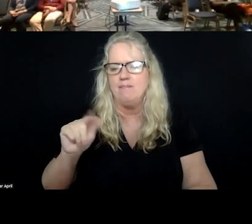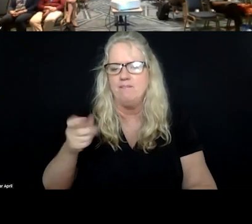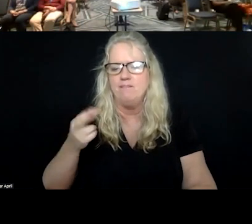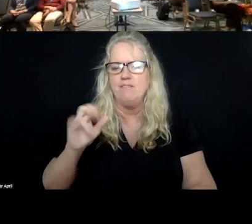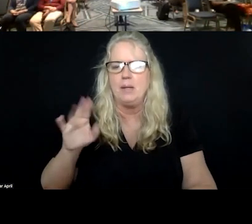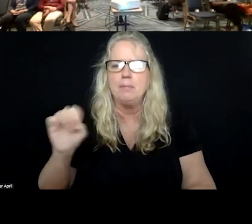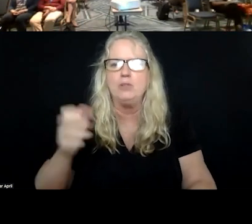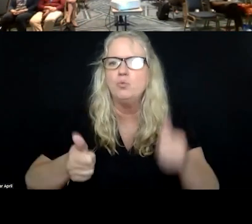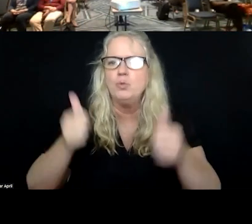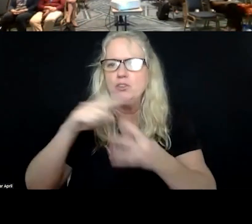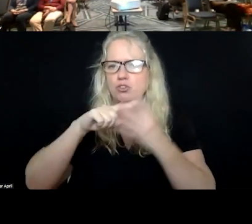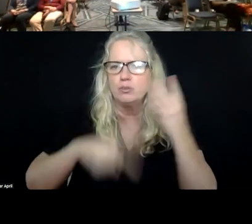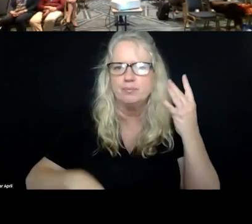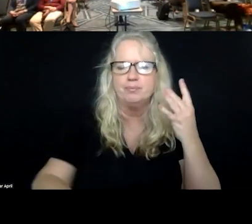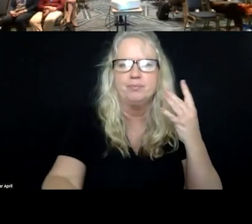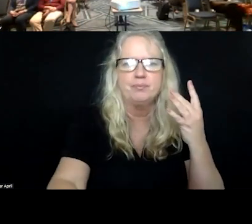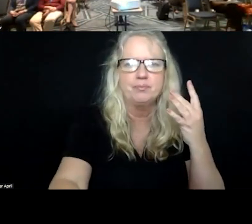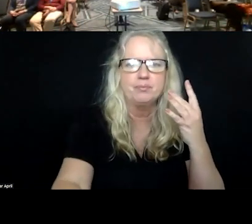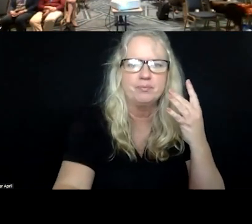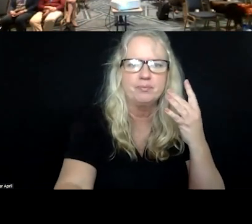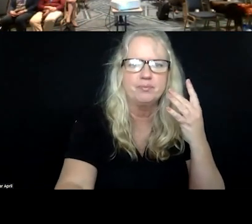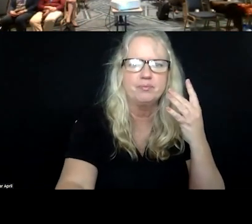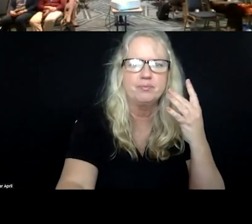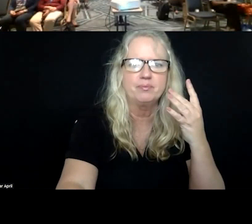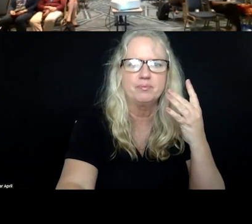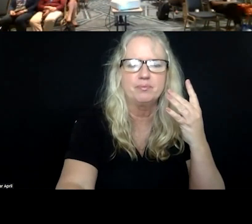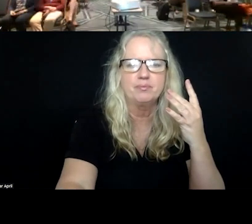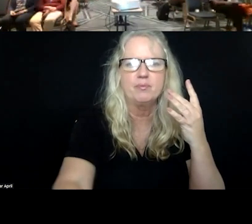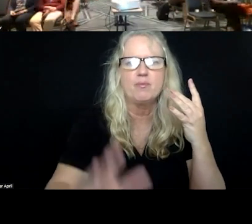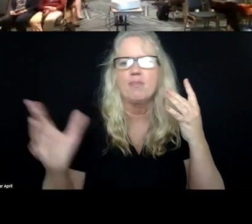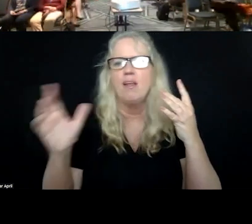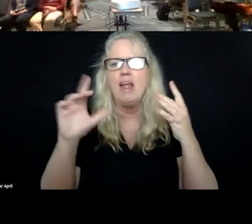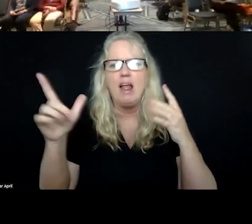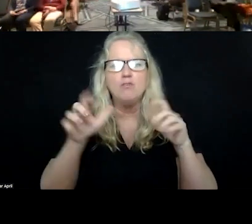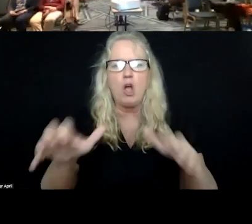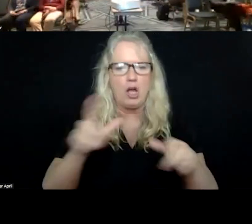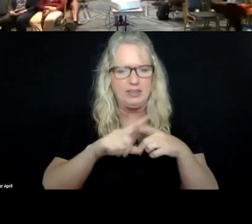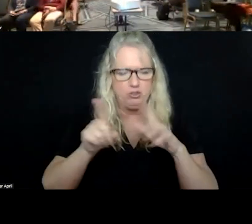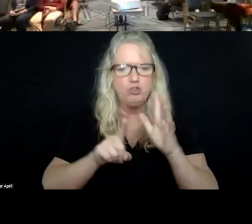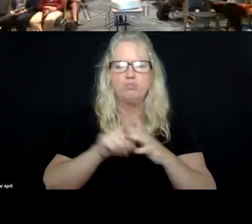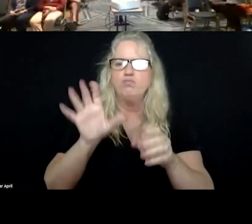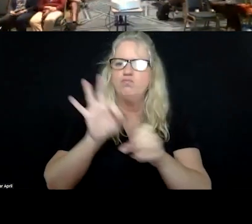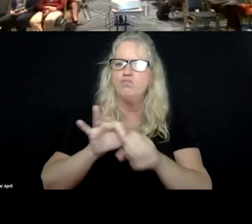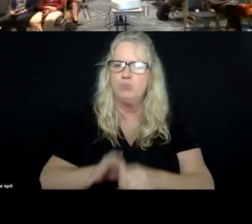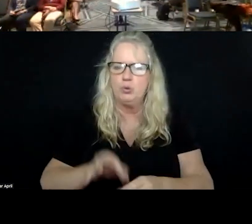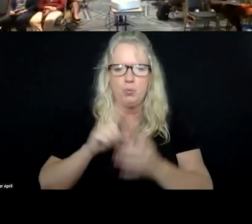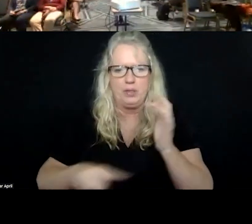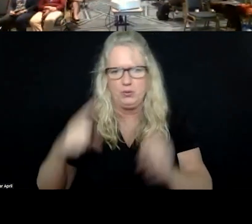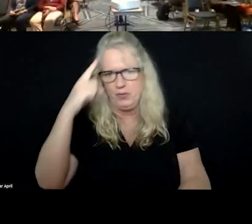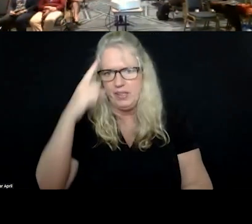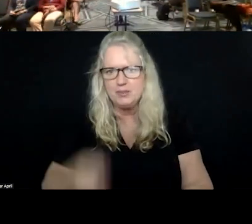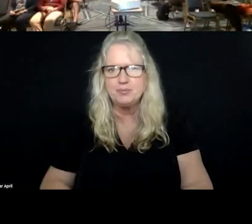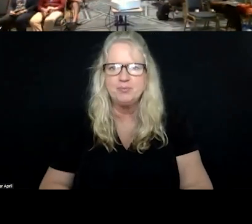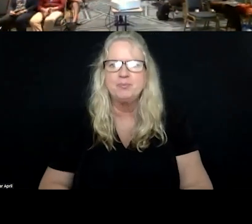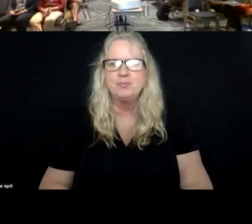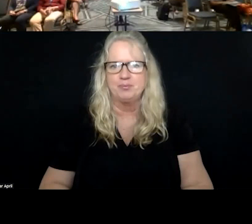what do you think? And audience, please, the poll should have popped up, so choose what you think. And by the